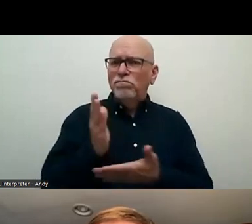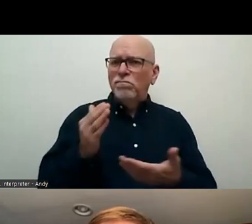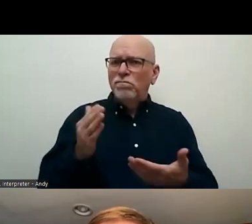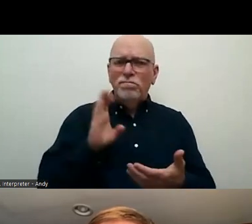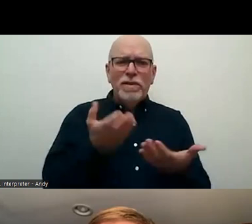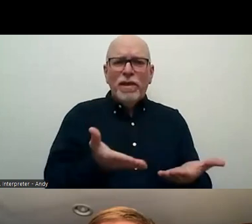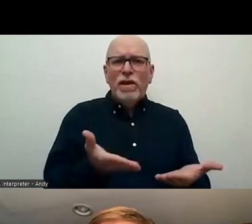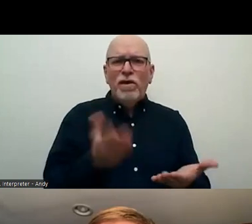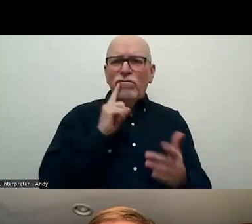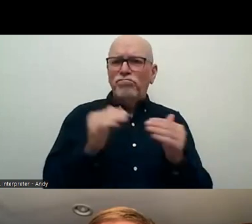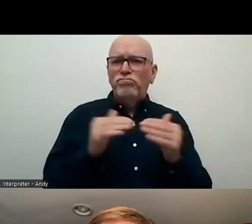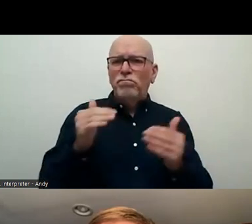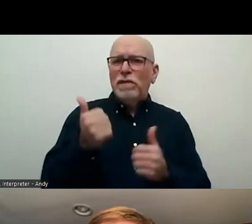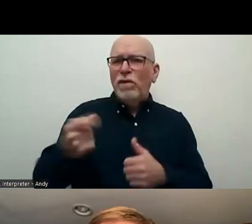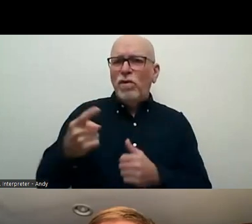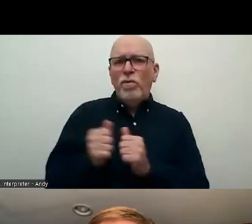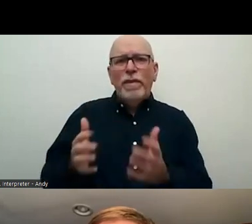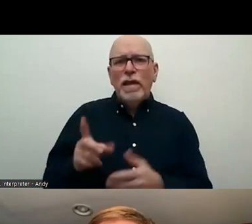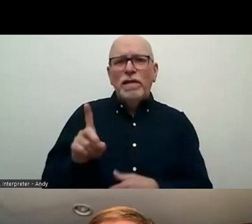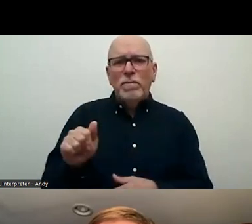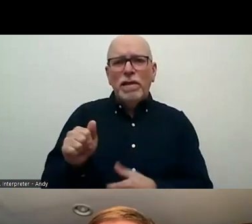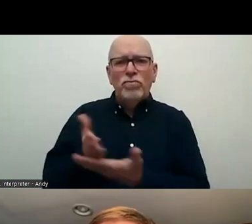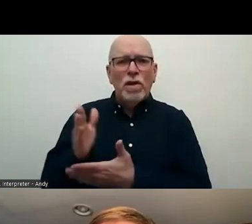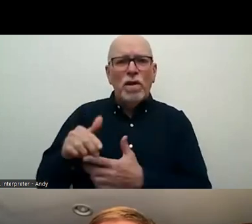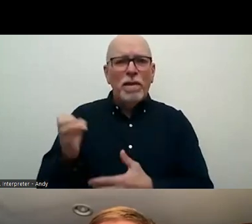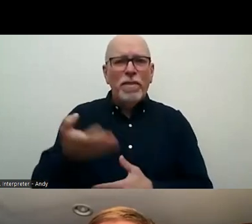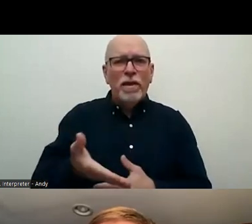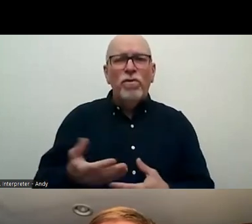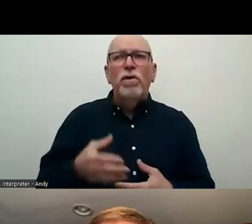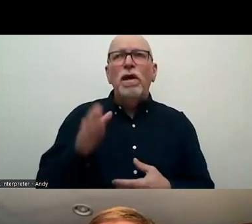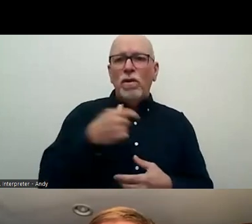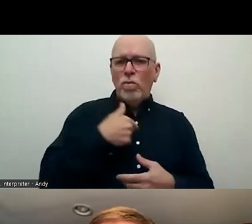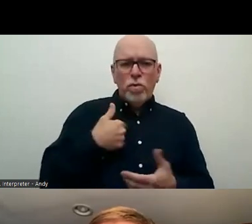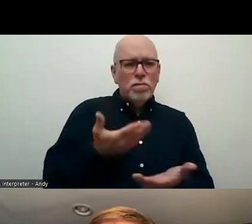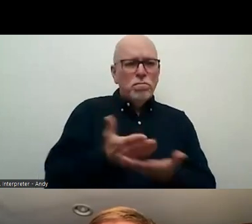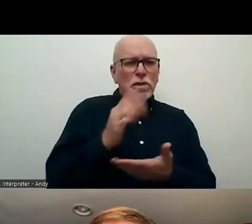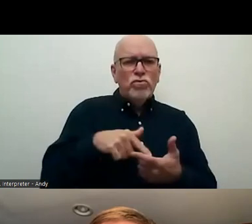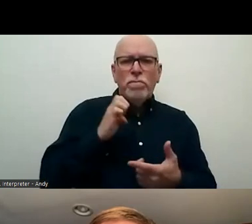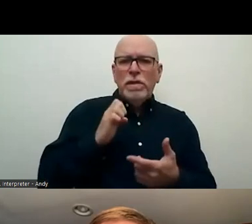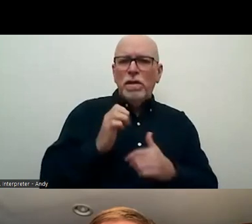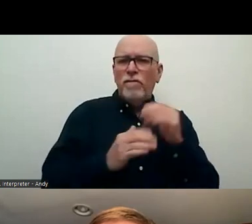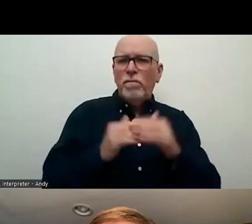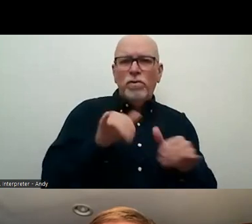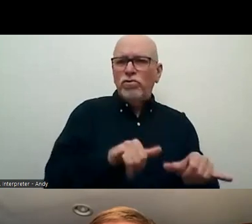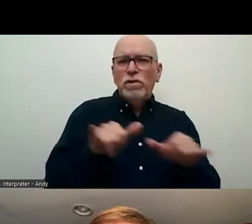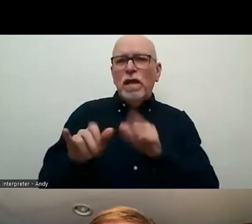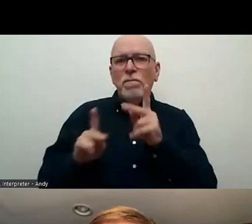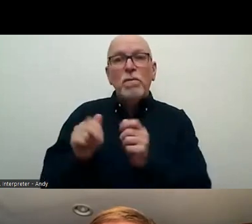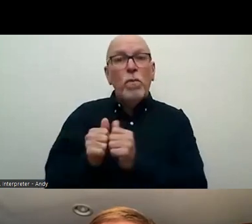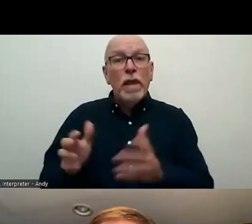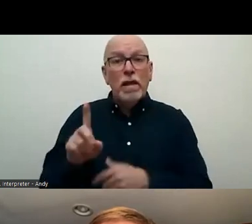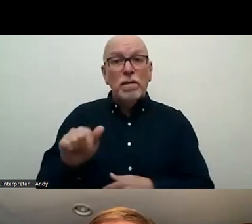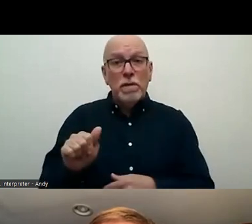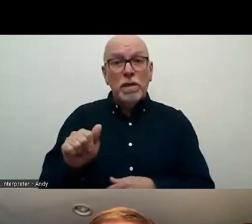as someone without a disability is entitled to be there and we're entitled to be comfortable just as someone without a disability